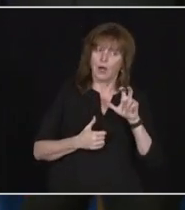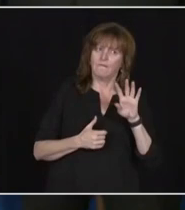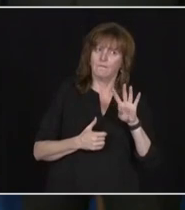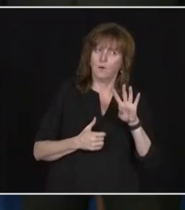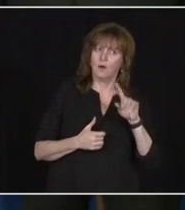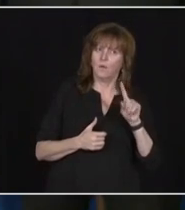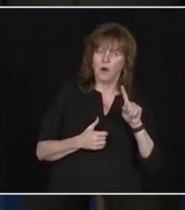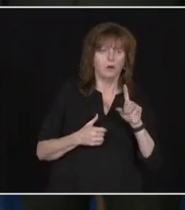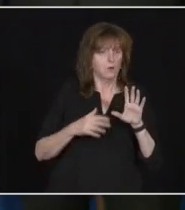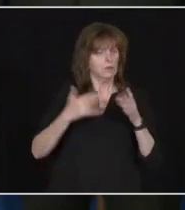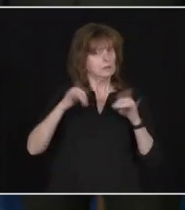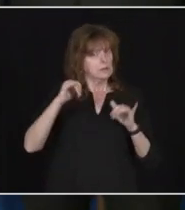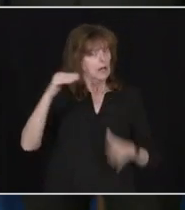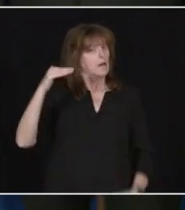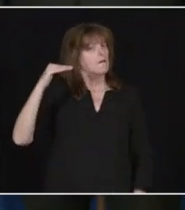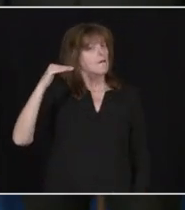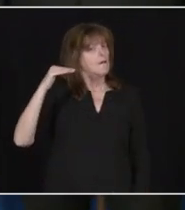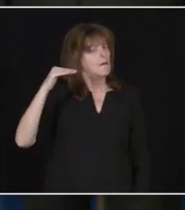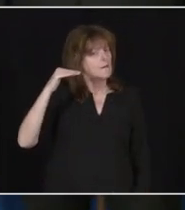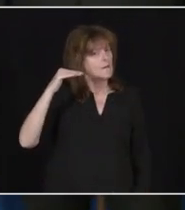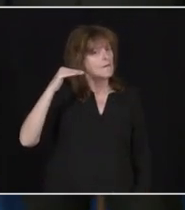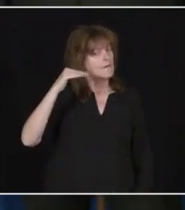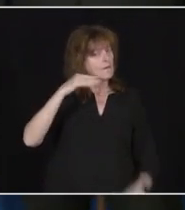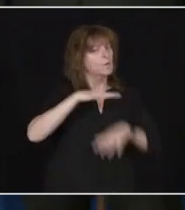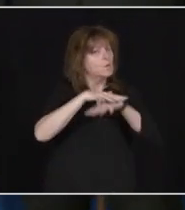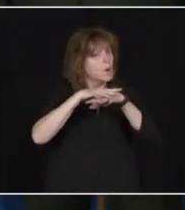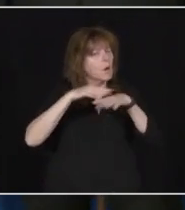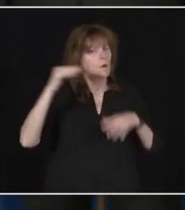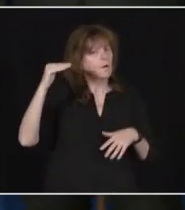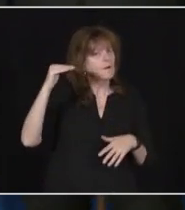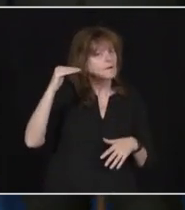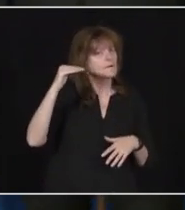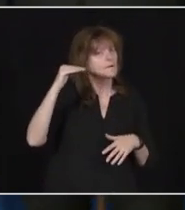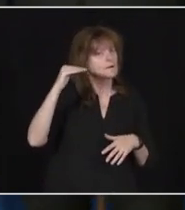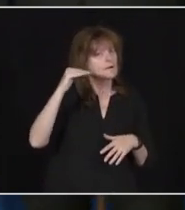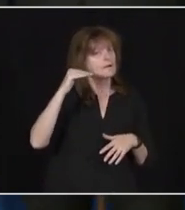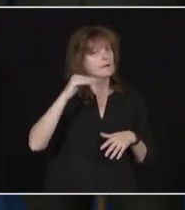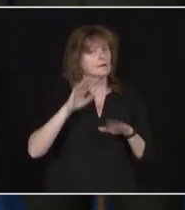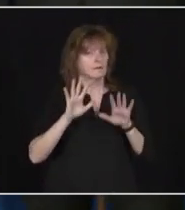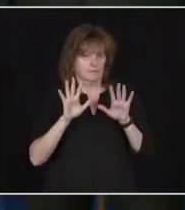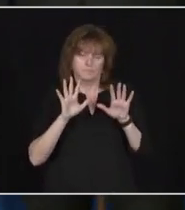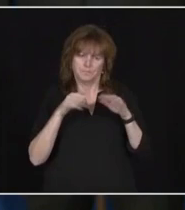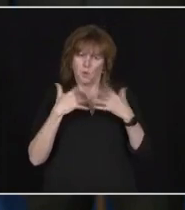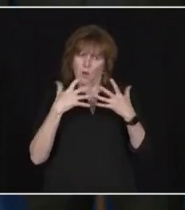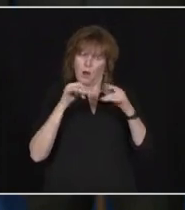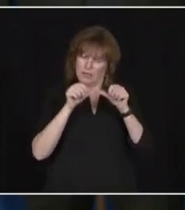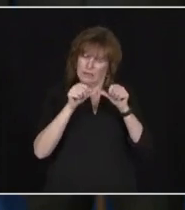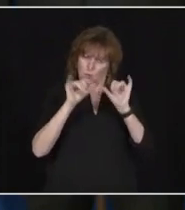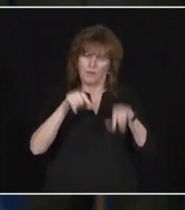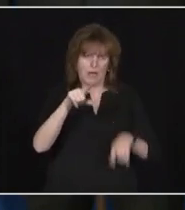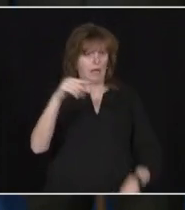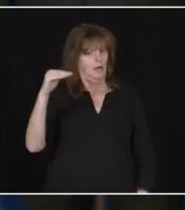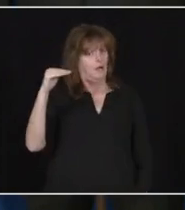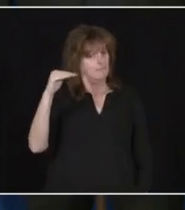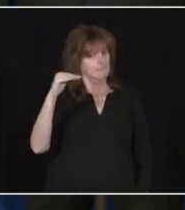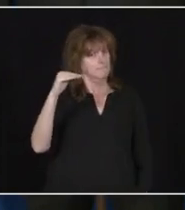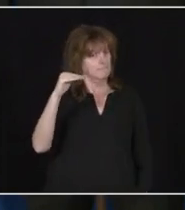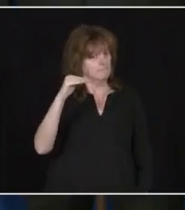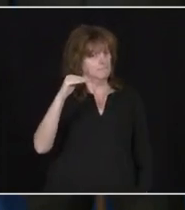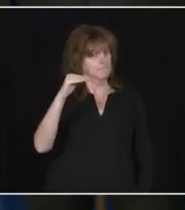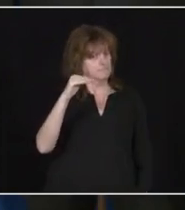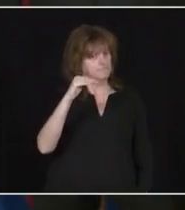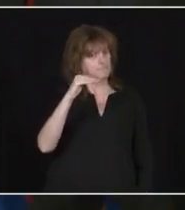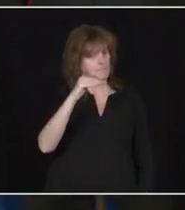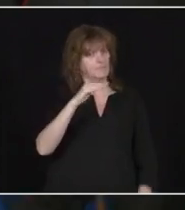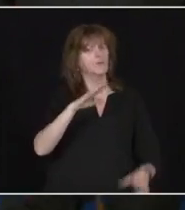a gradual slow downturn, but that's exactly what we need to see in order to continue to open up our economy.